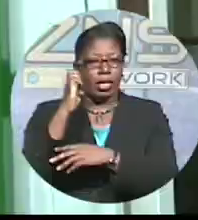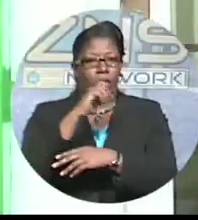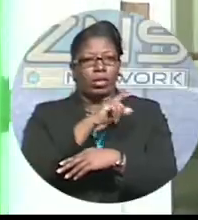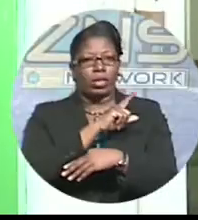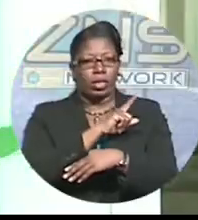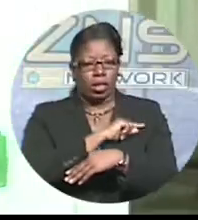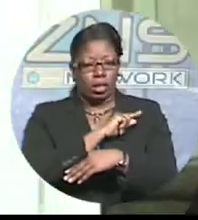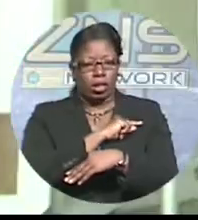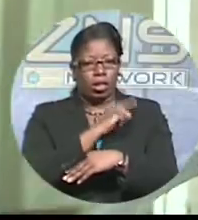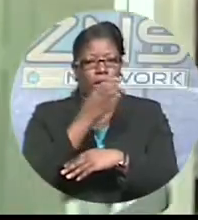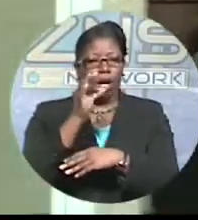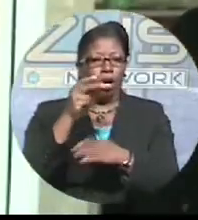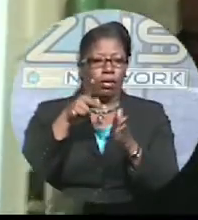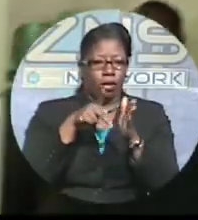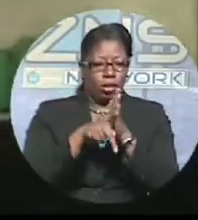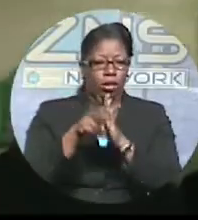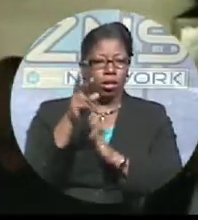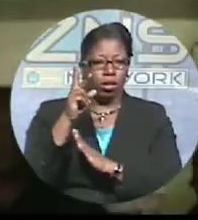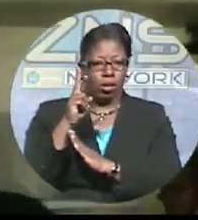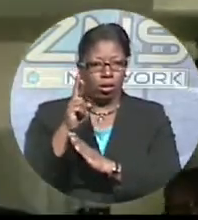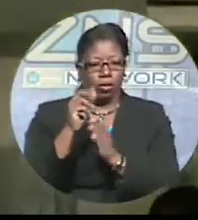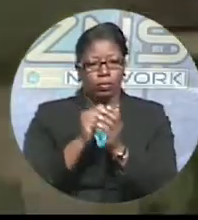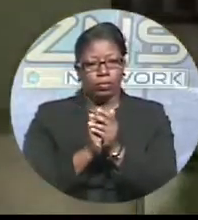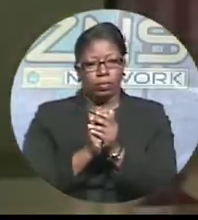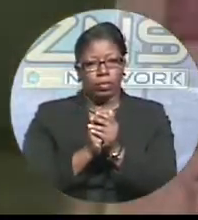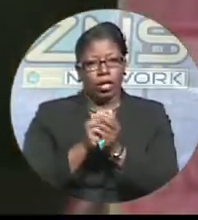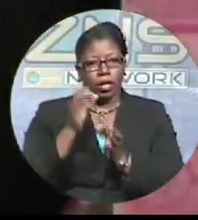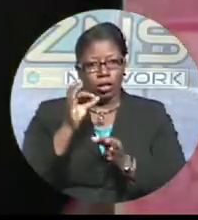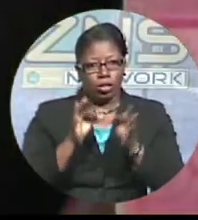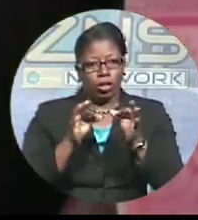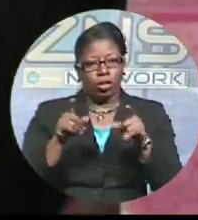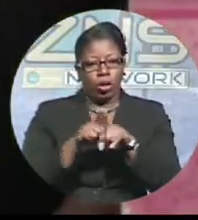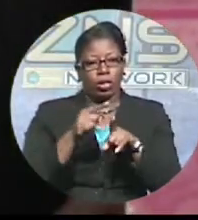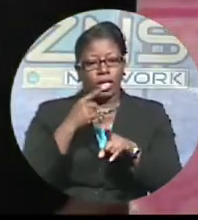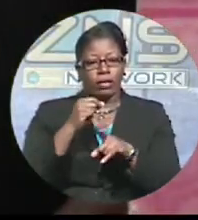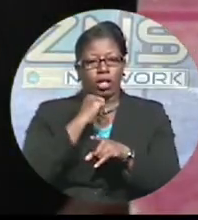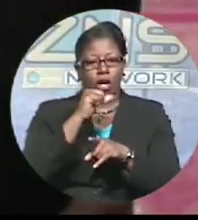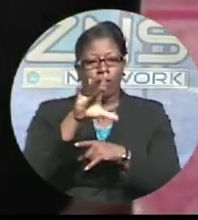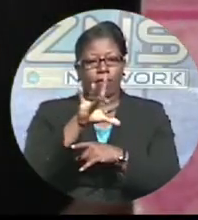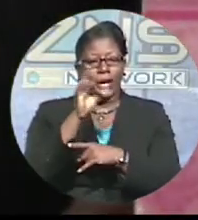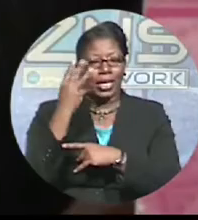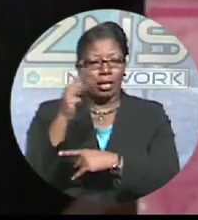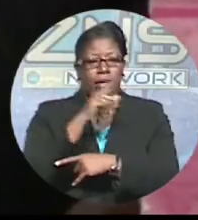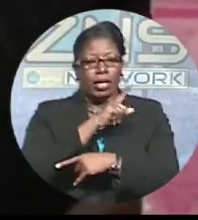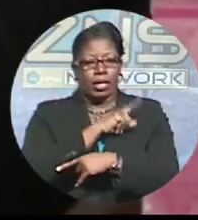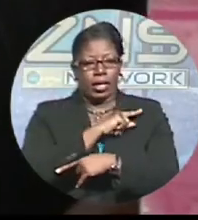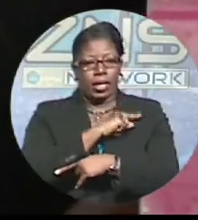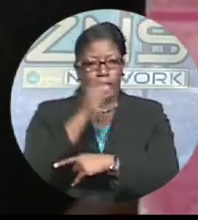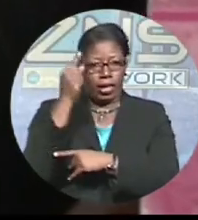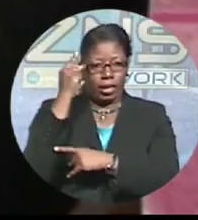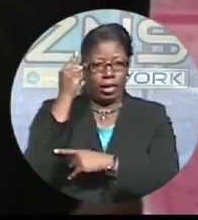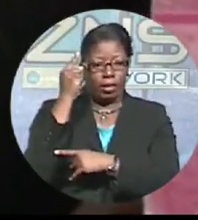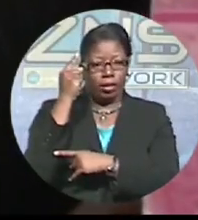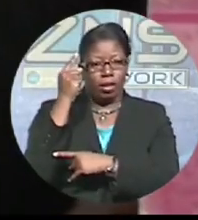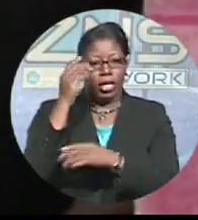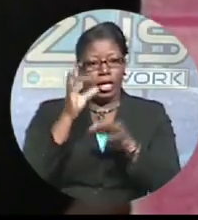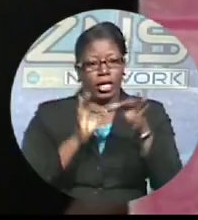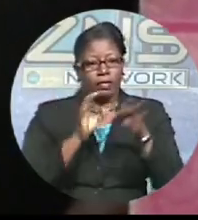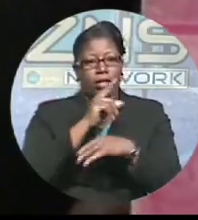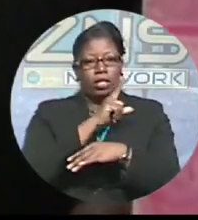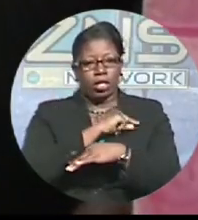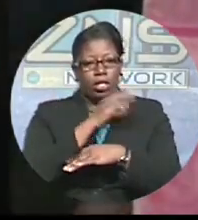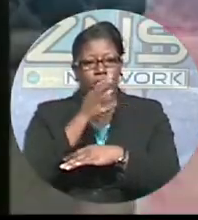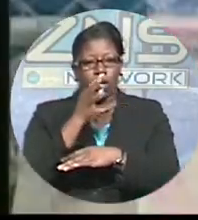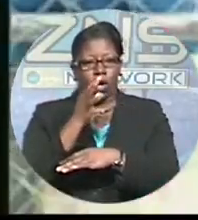charged. The judge also informed jurors if they did not find Hepburn guilty of murder, then they had to consider whether or not he was guilty